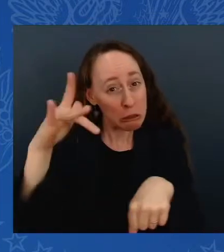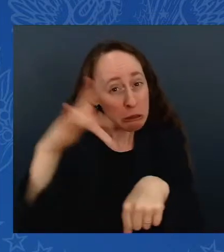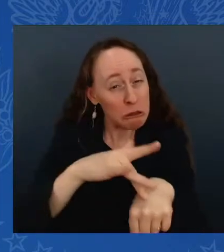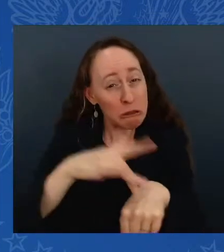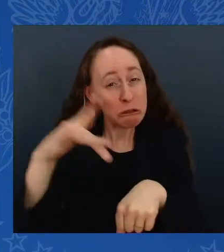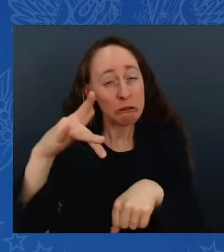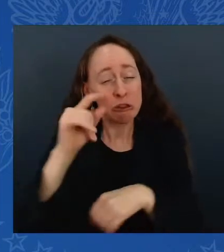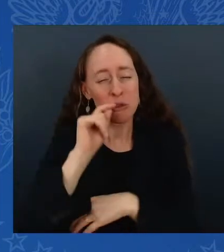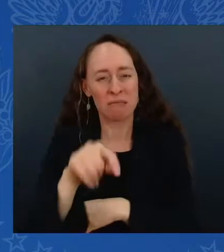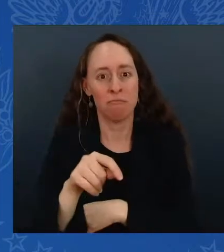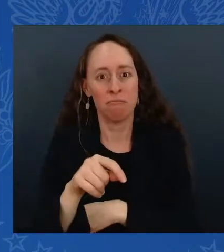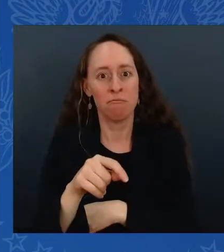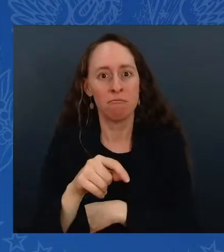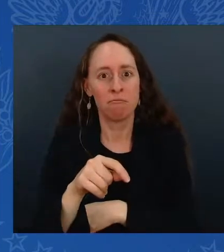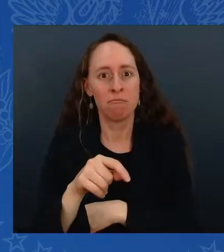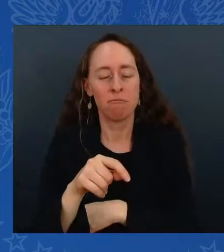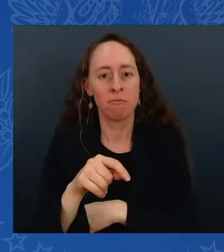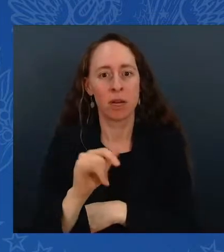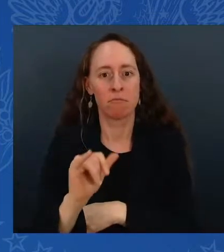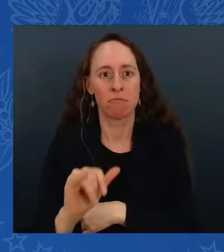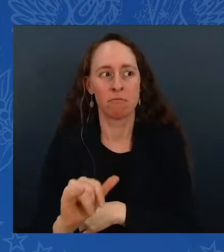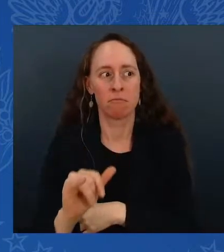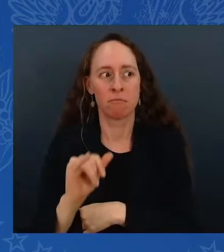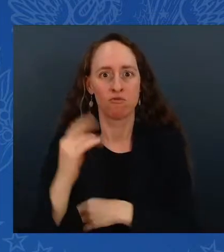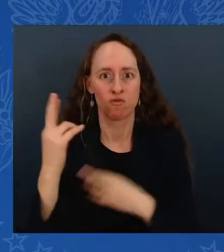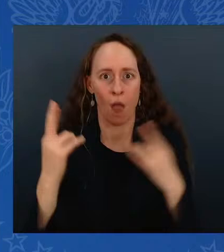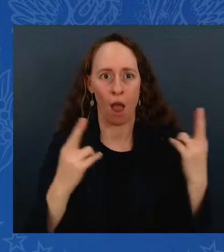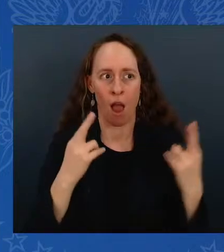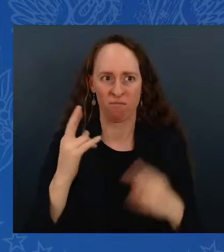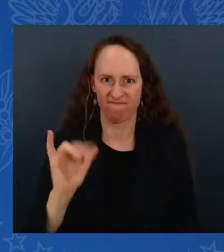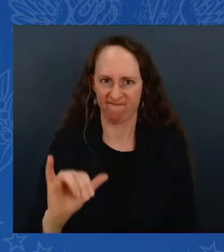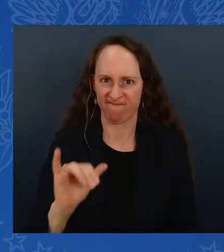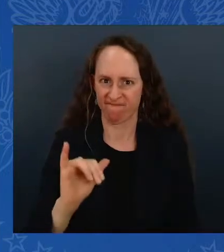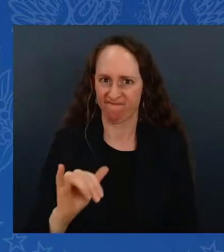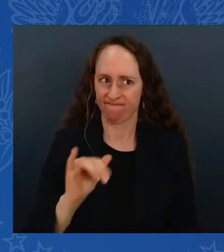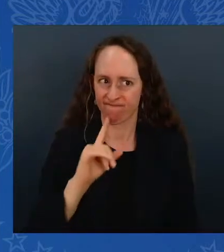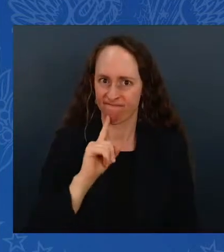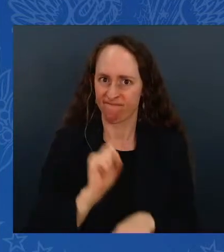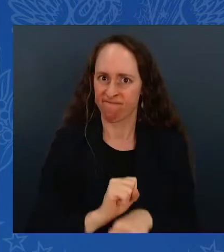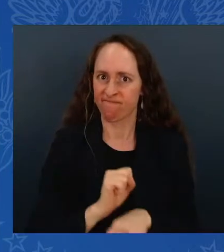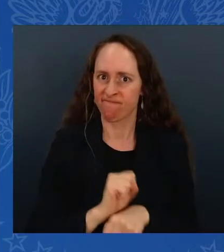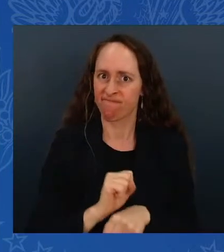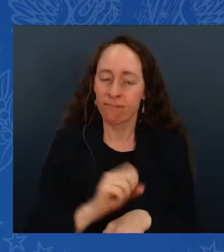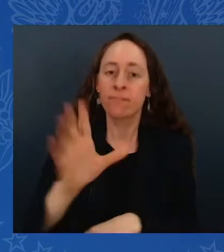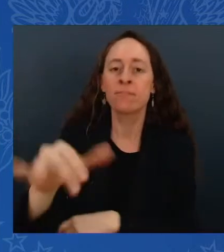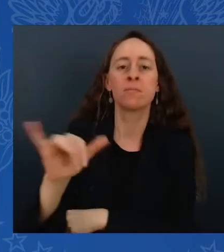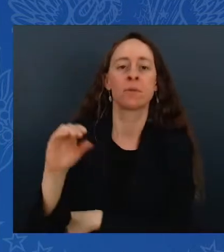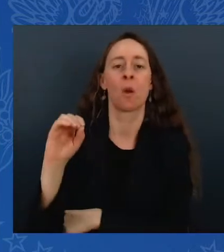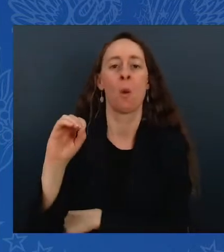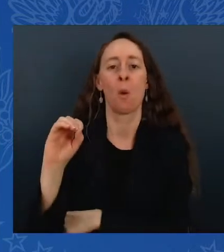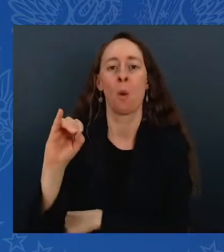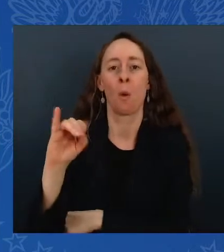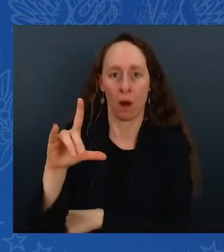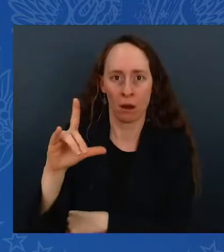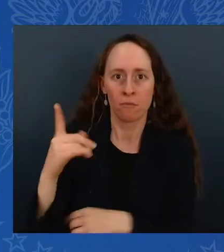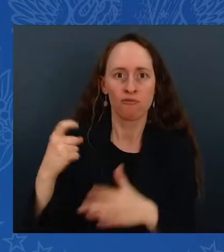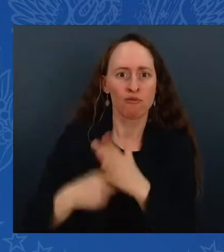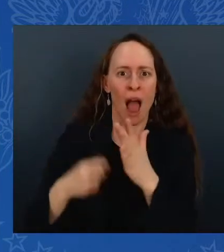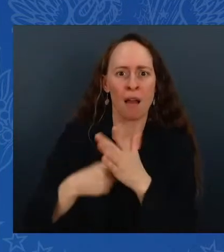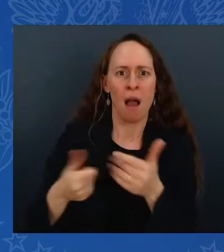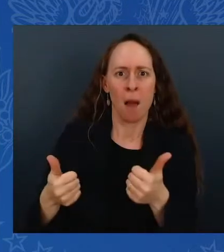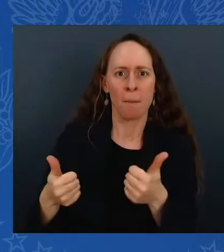problem. And releasing oil reserve to stabilize global markets. By the way, our gas prices are now down